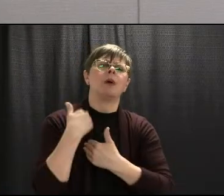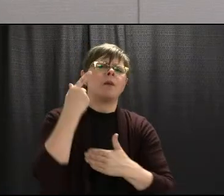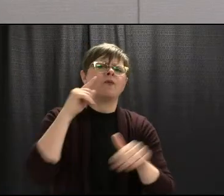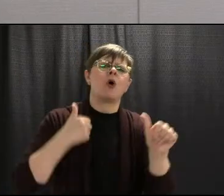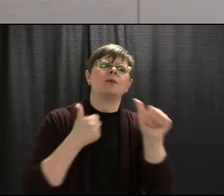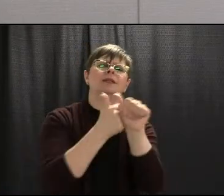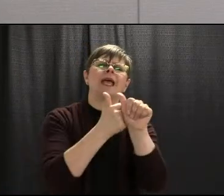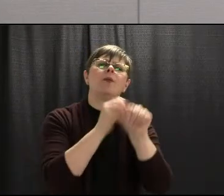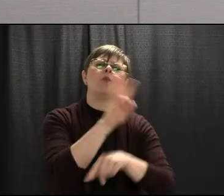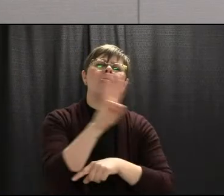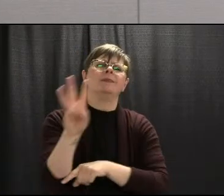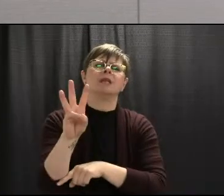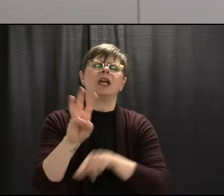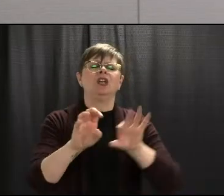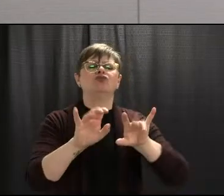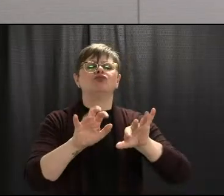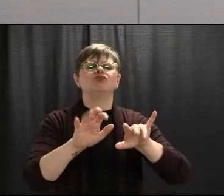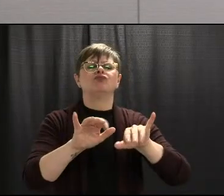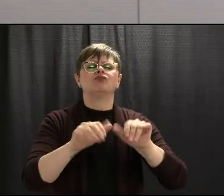updating this website?